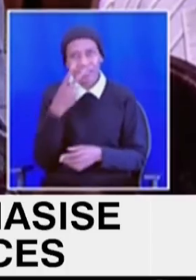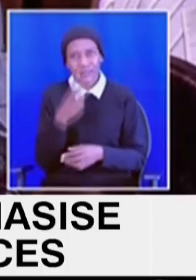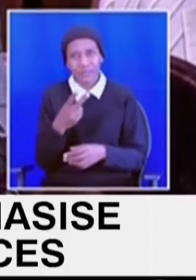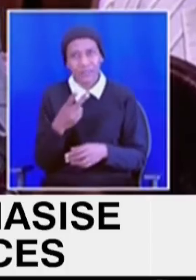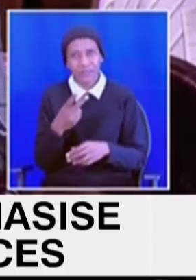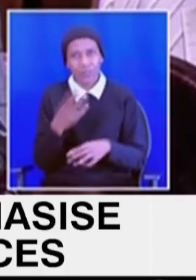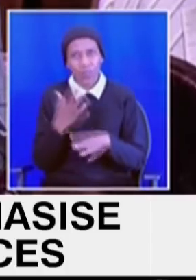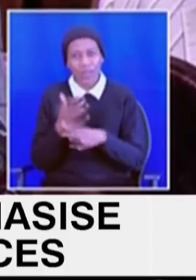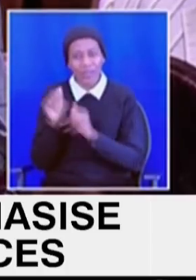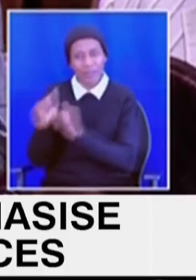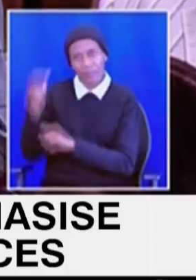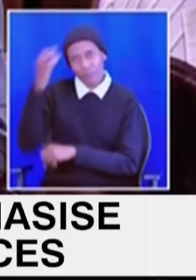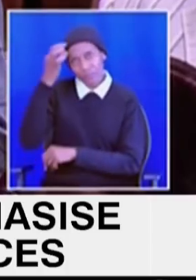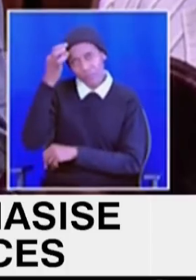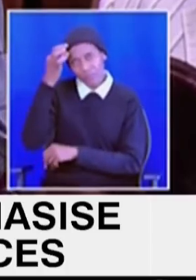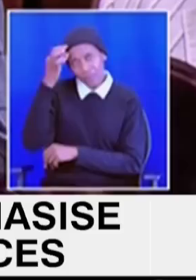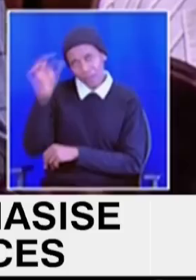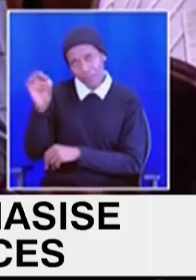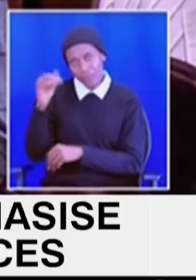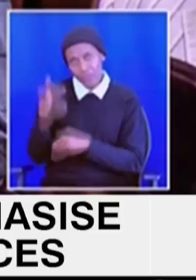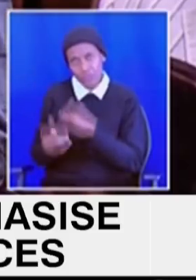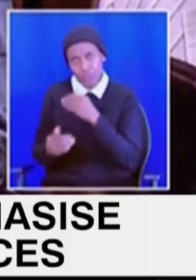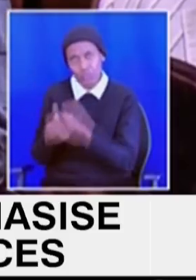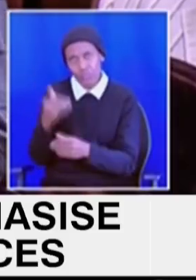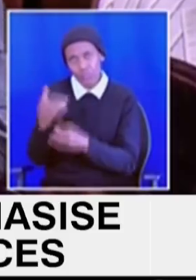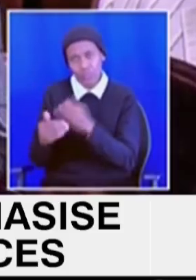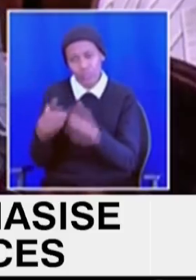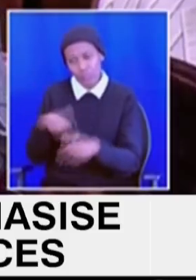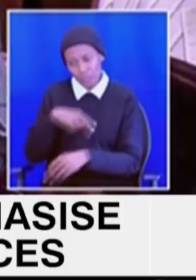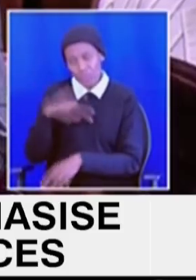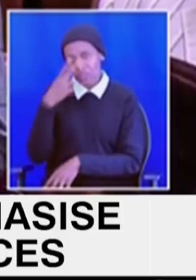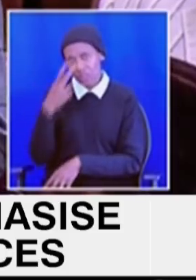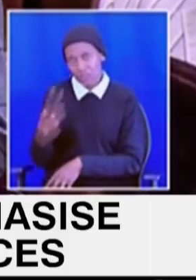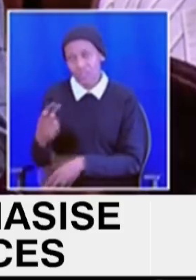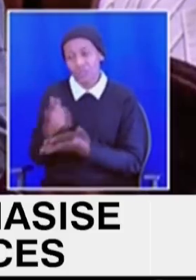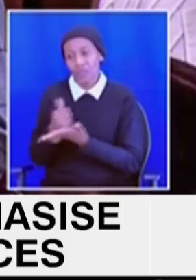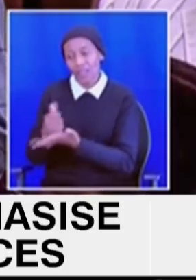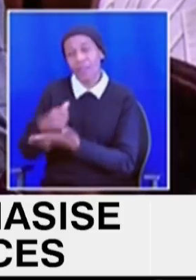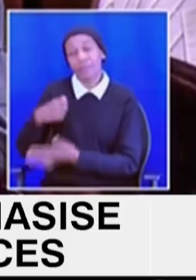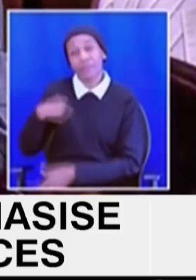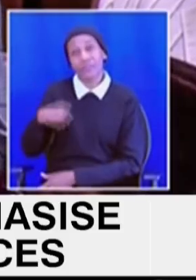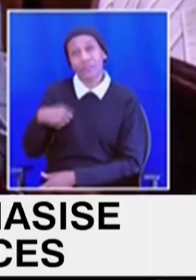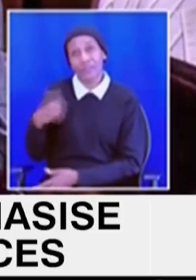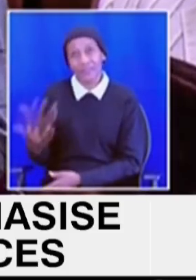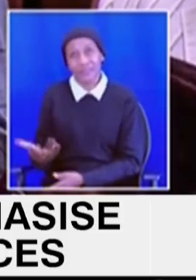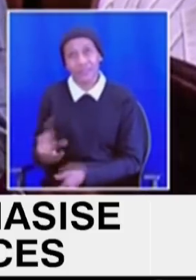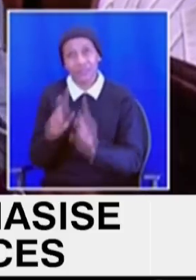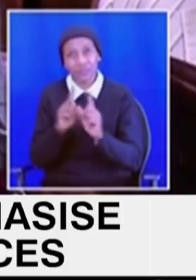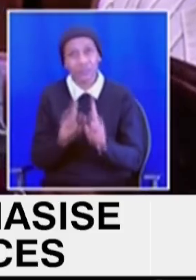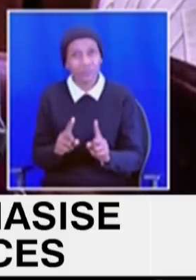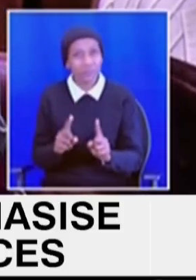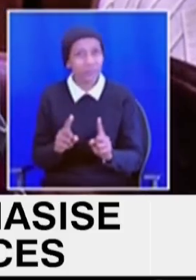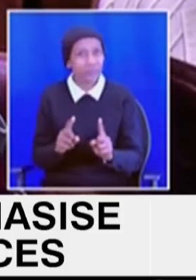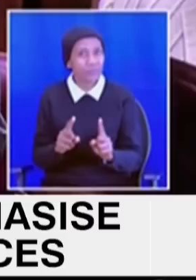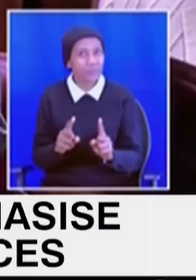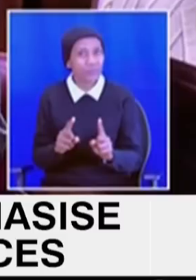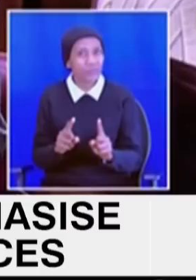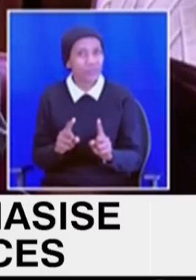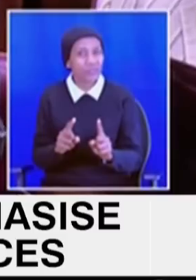government is undertaking to address municipal debts, especially in terms of the